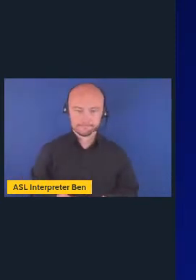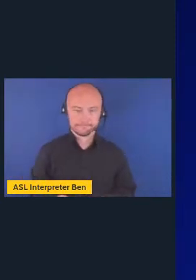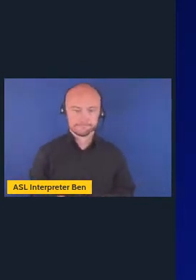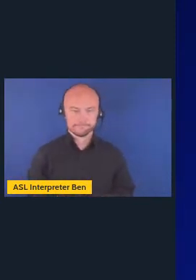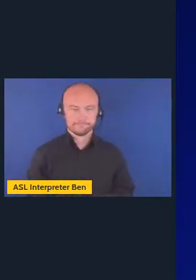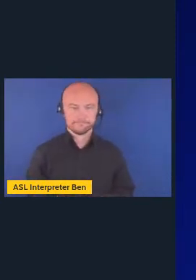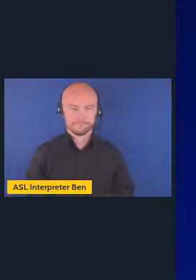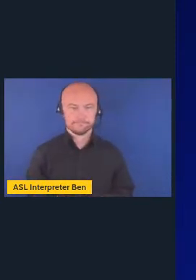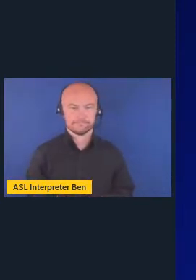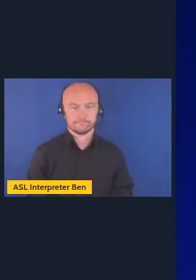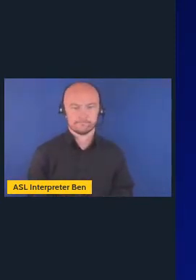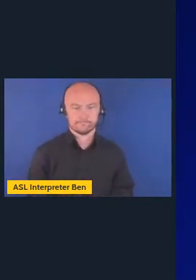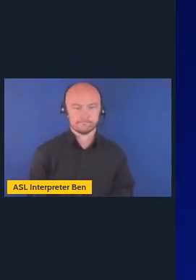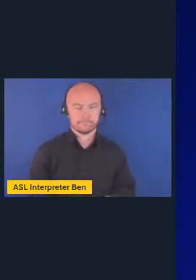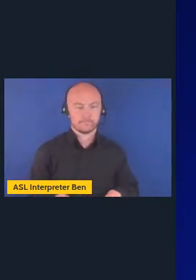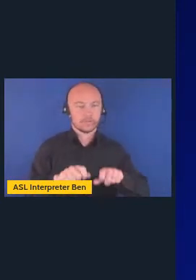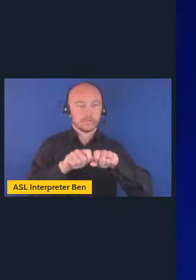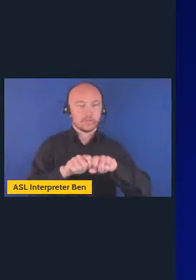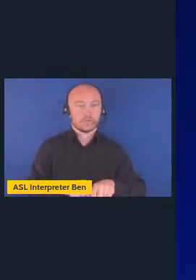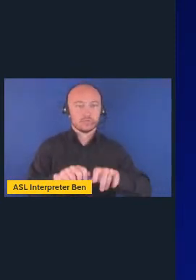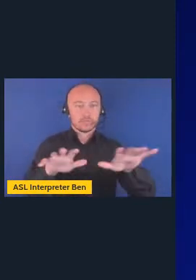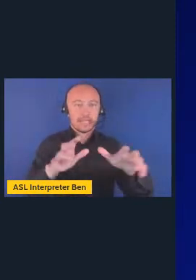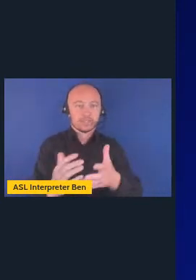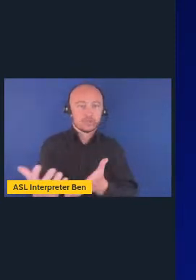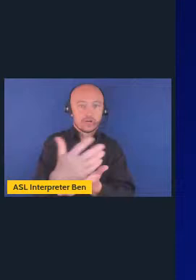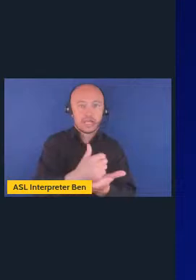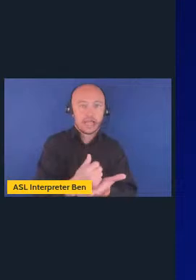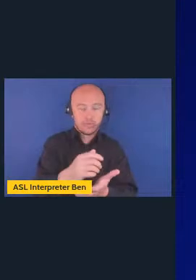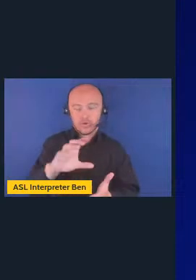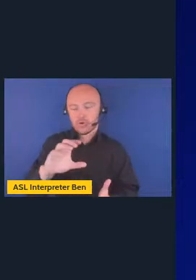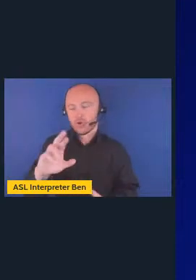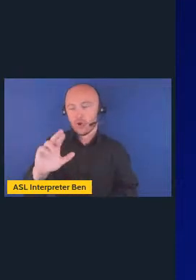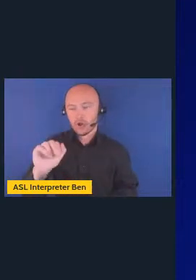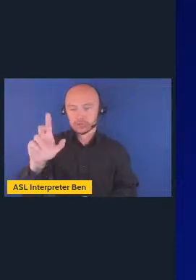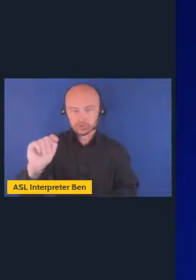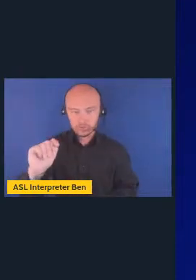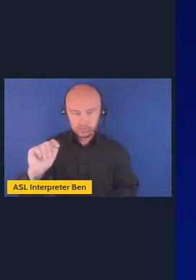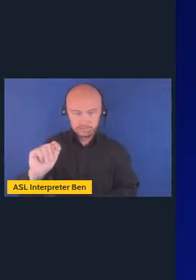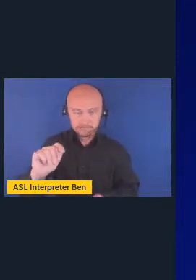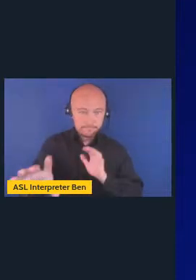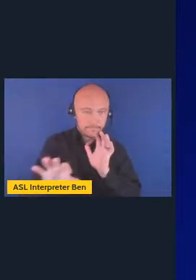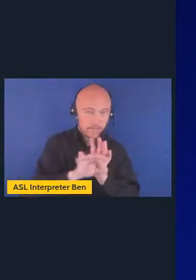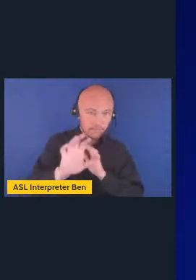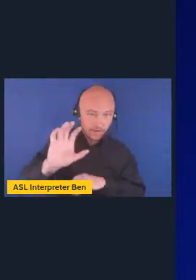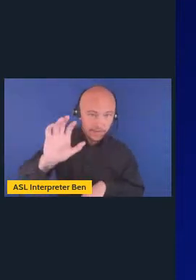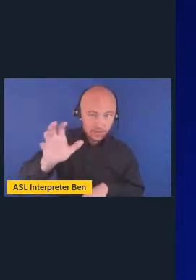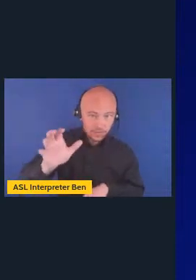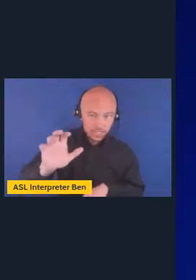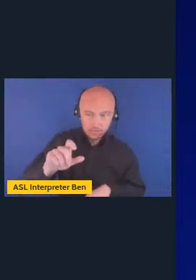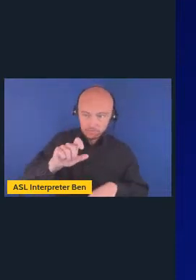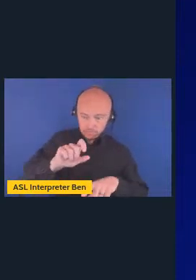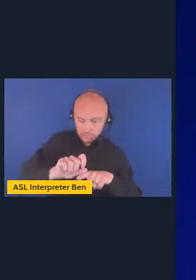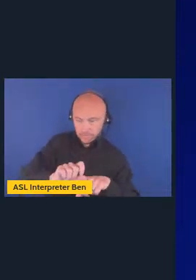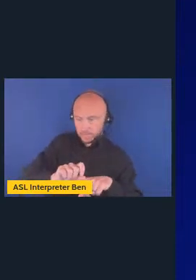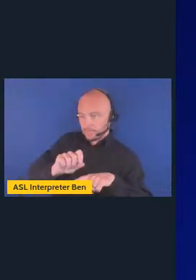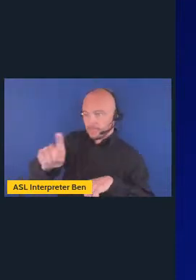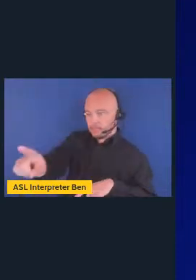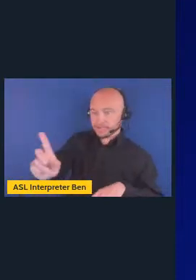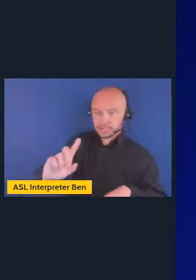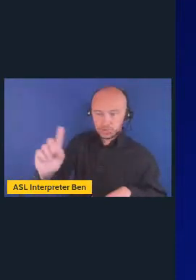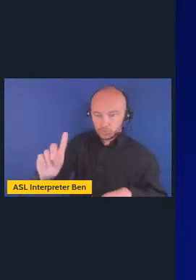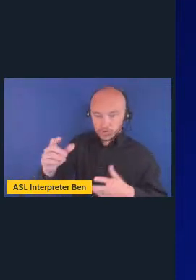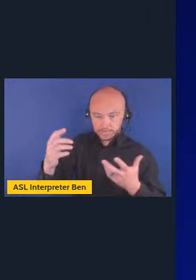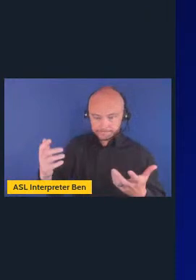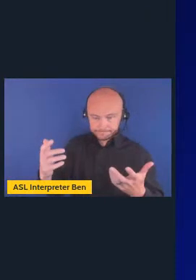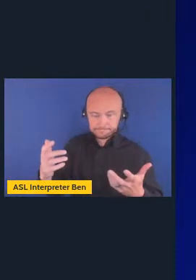you define a scatter-gather construct. And the first thing you do is define the channel that the message is going to be broadcasted on.